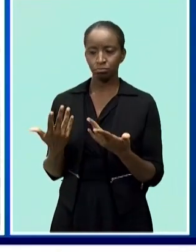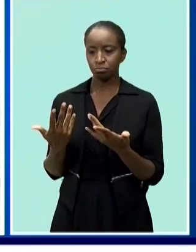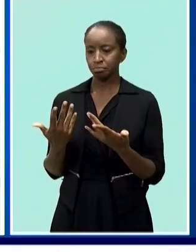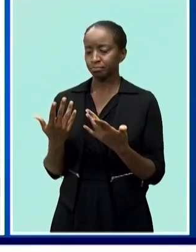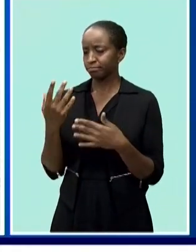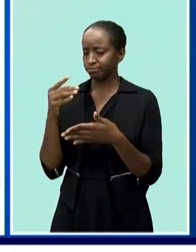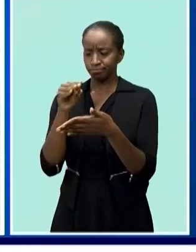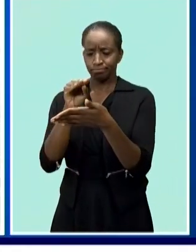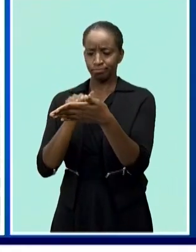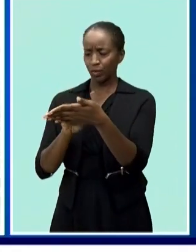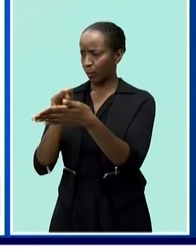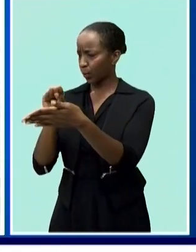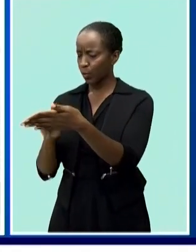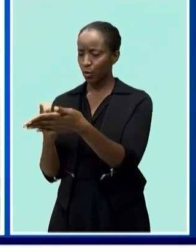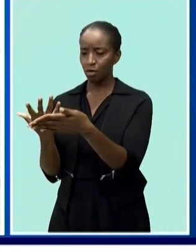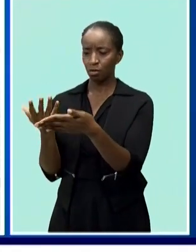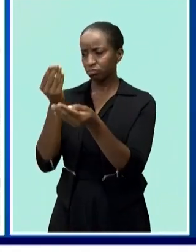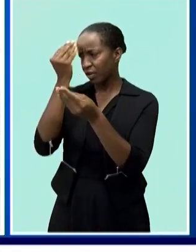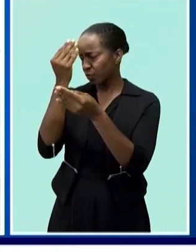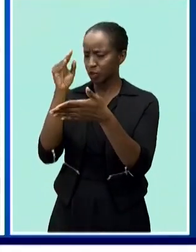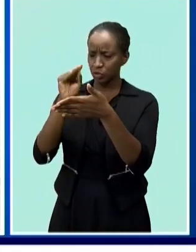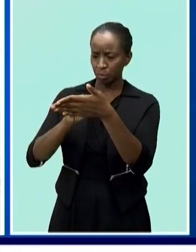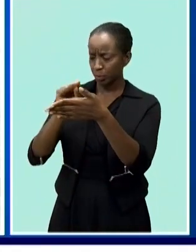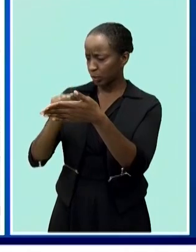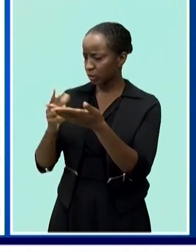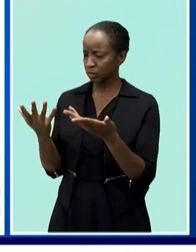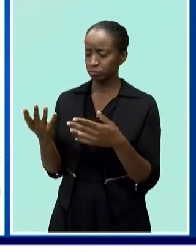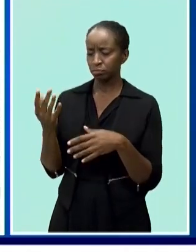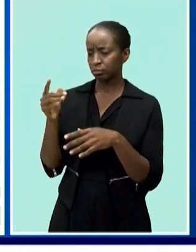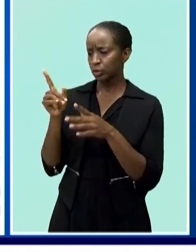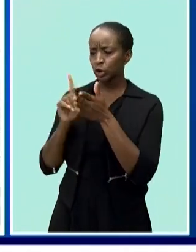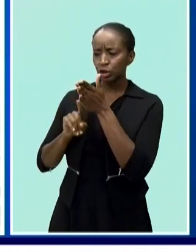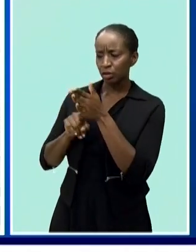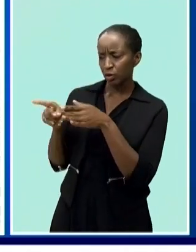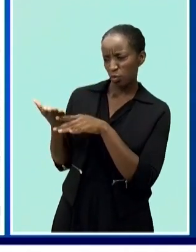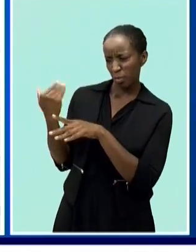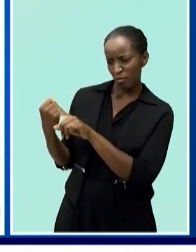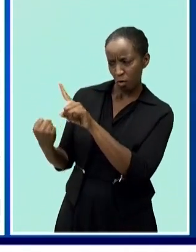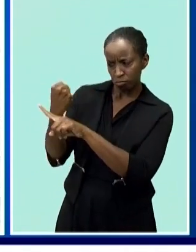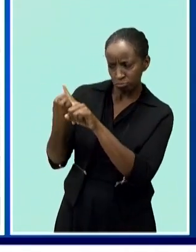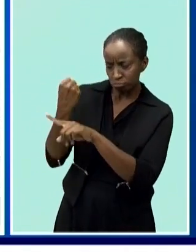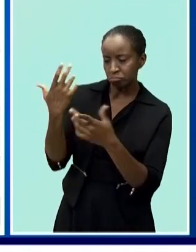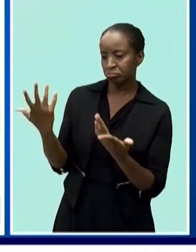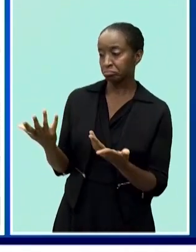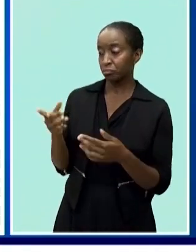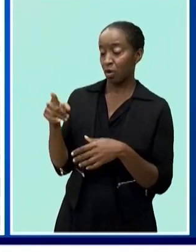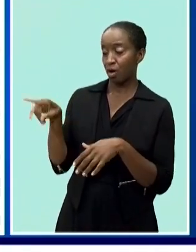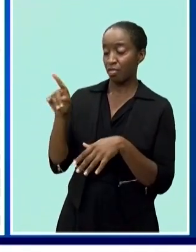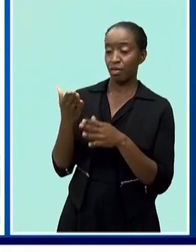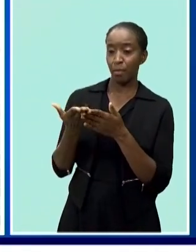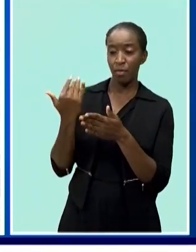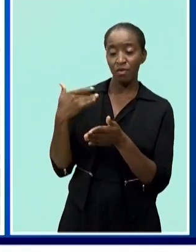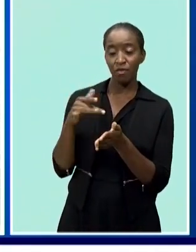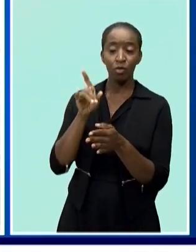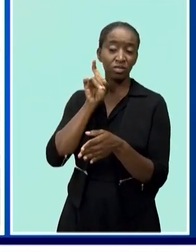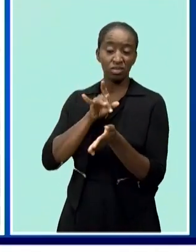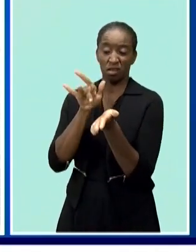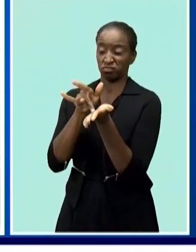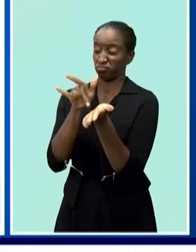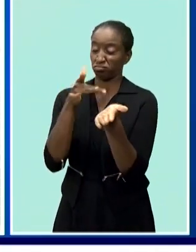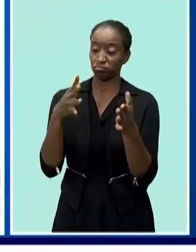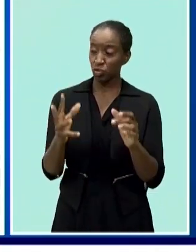persons who want to check on domestic violence, but sex offenders, for instance. Because you may be getting involved with a rapist and you don't